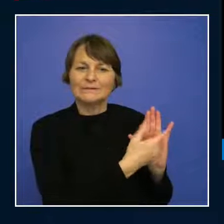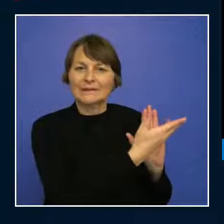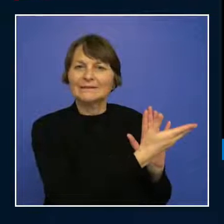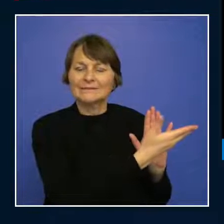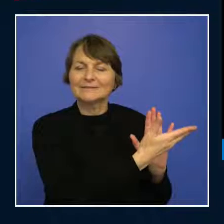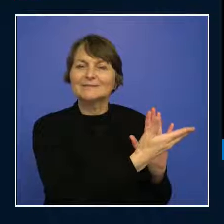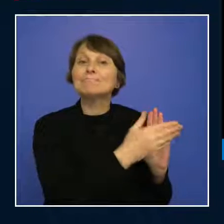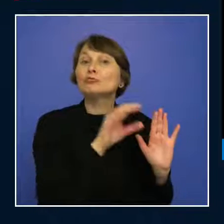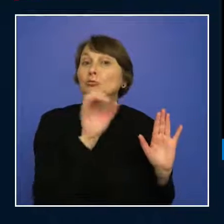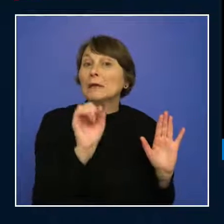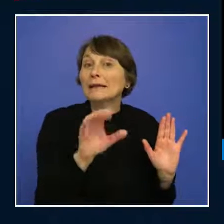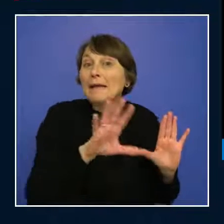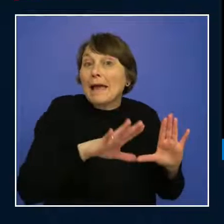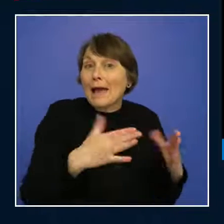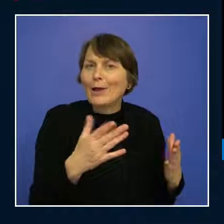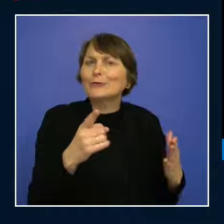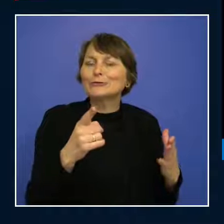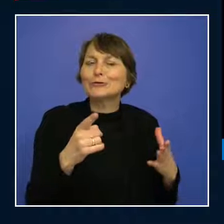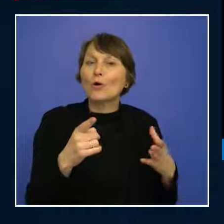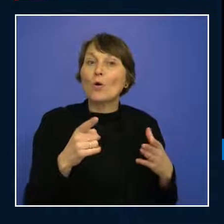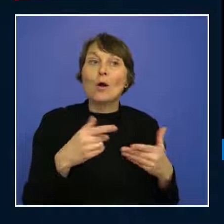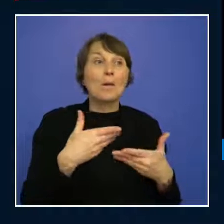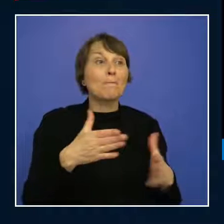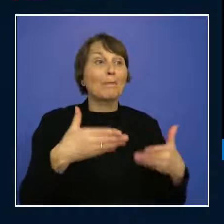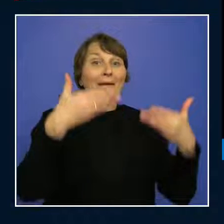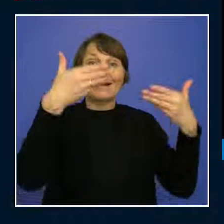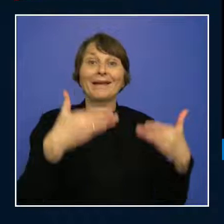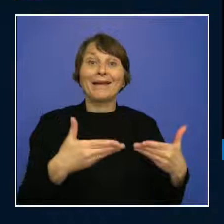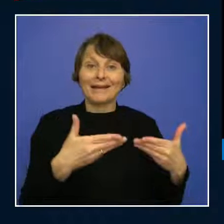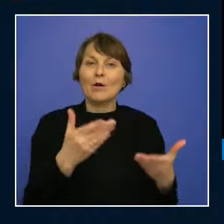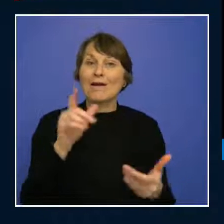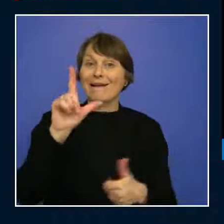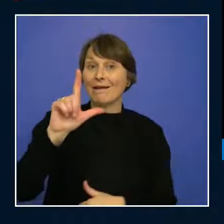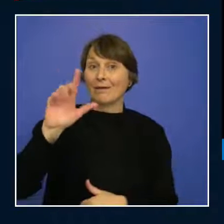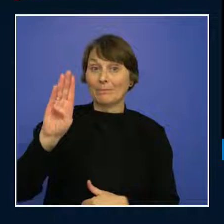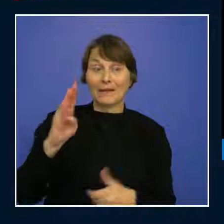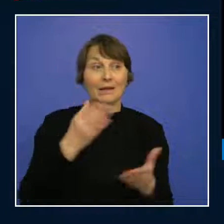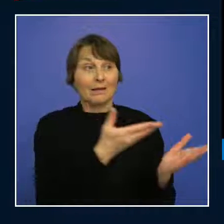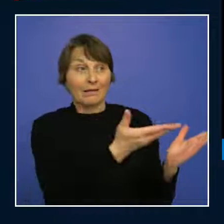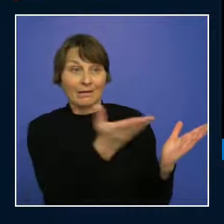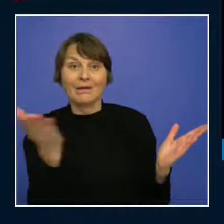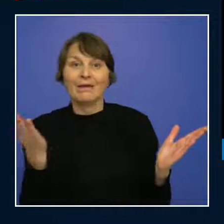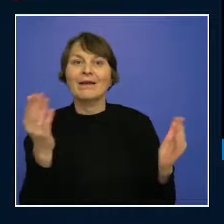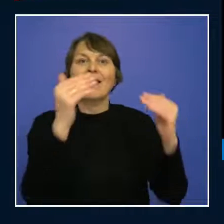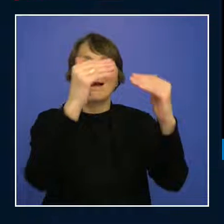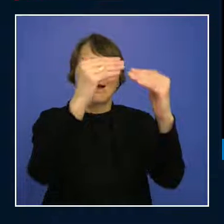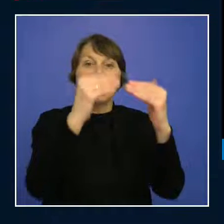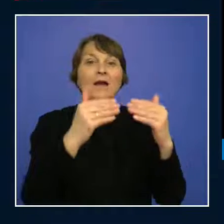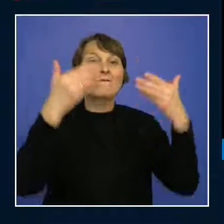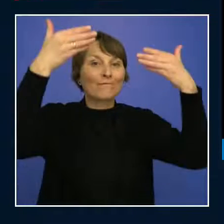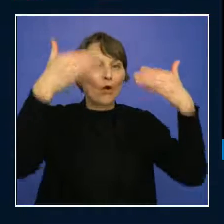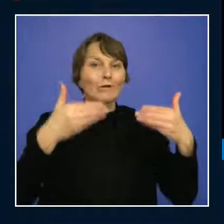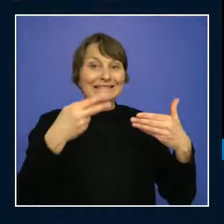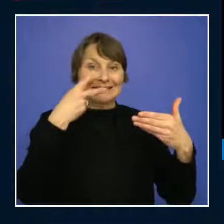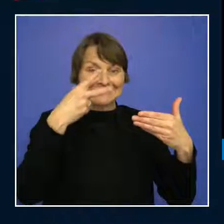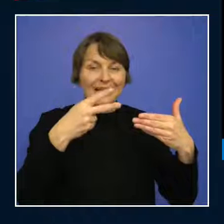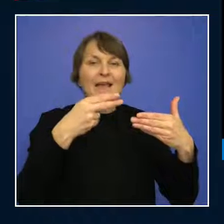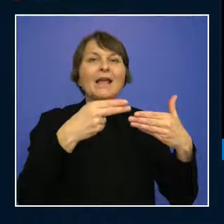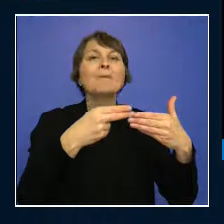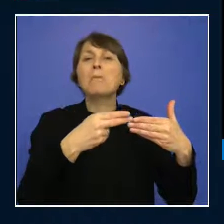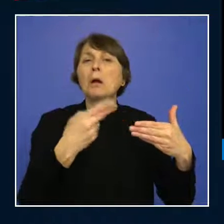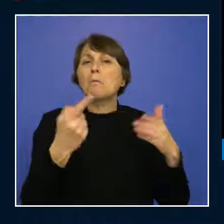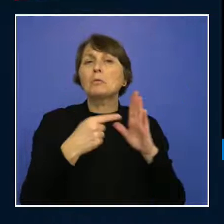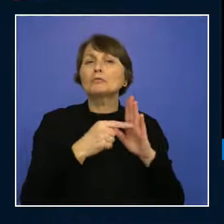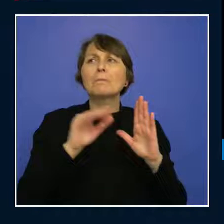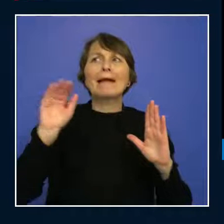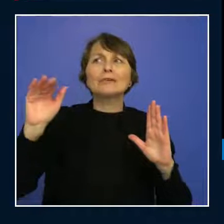do where you have that public facing load balancer and then it services your internet requests from someone external. And this diagram's